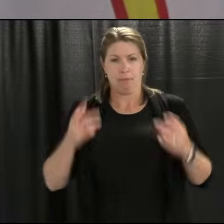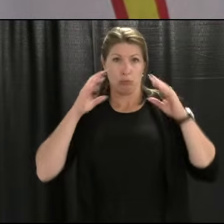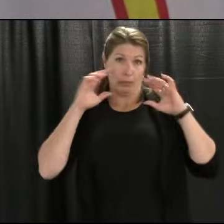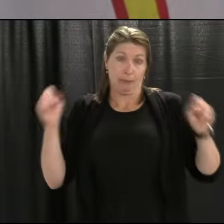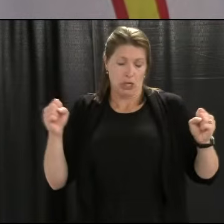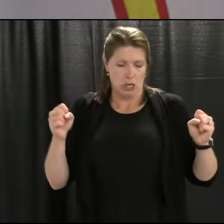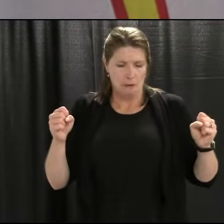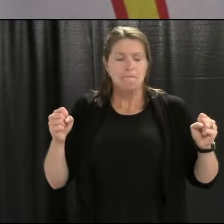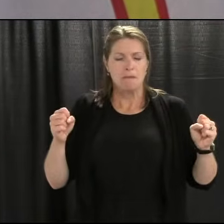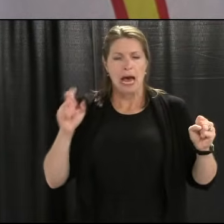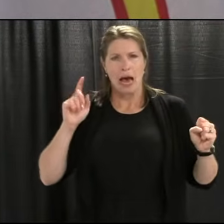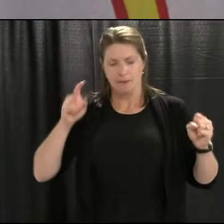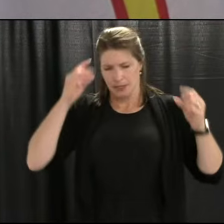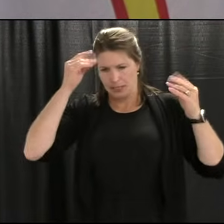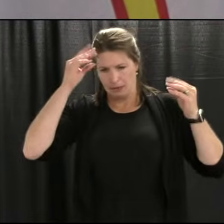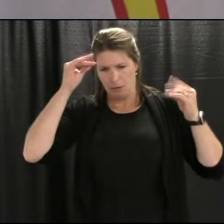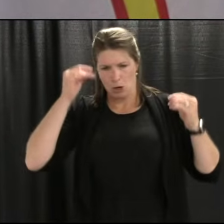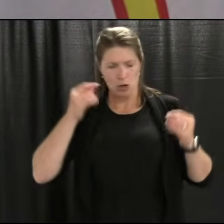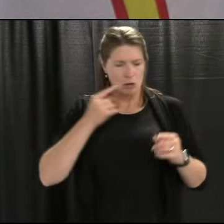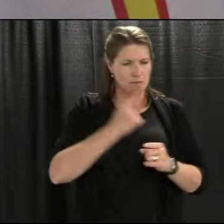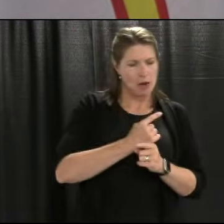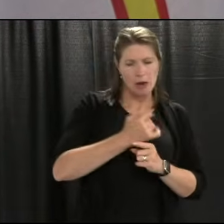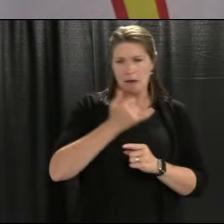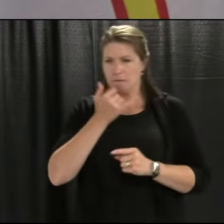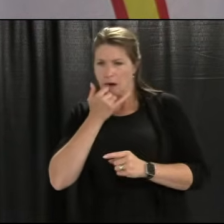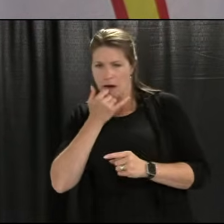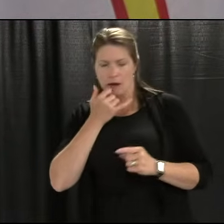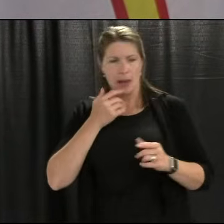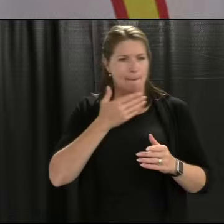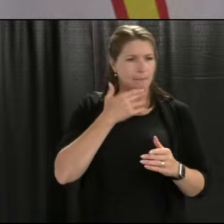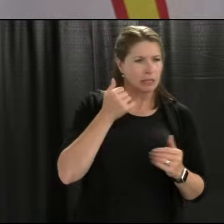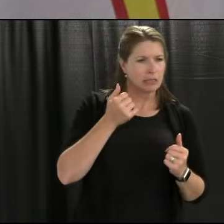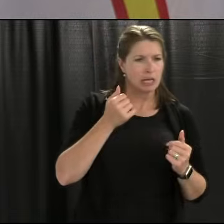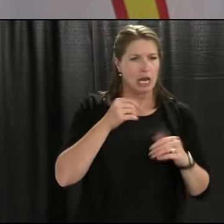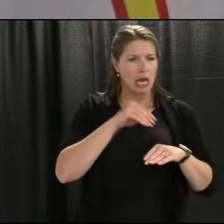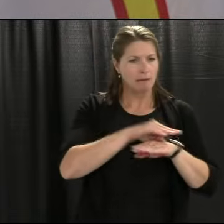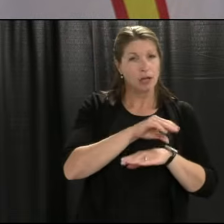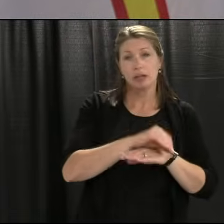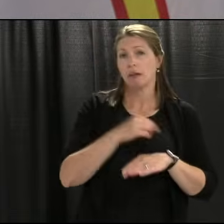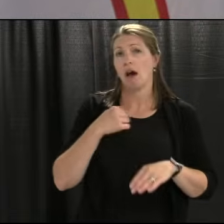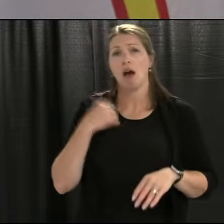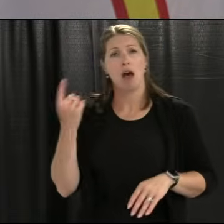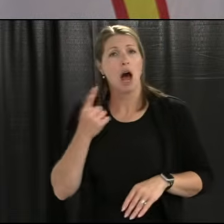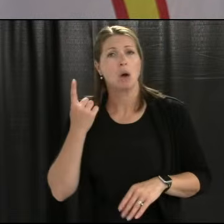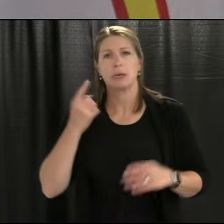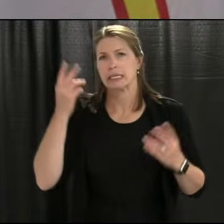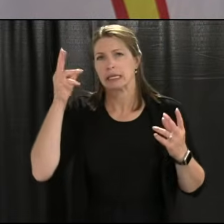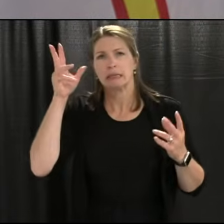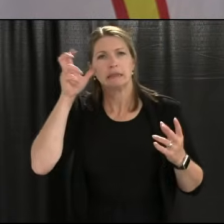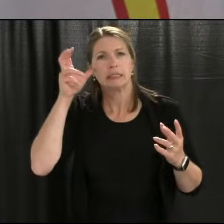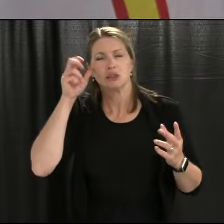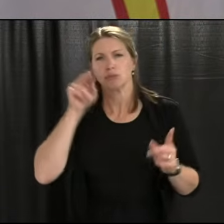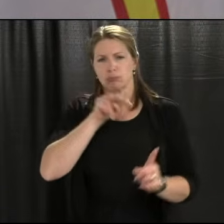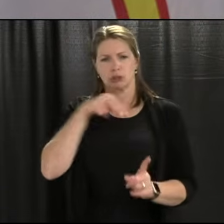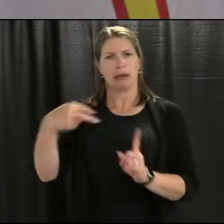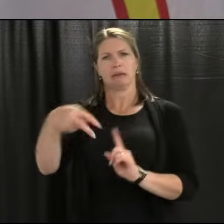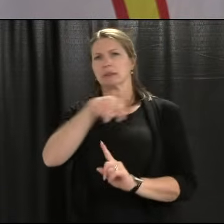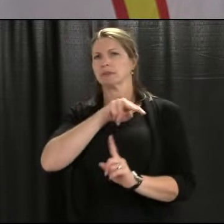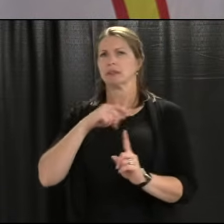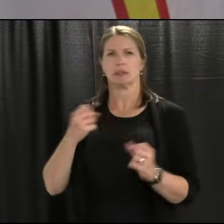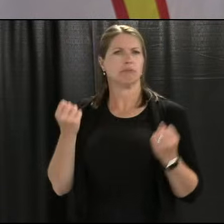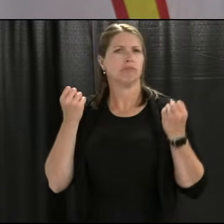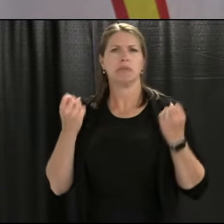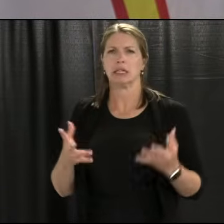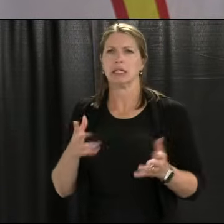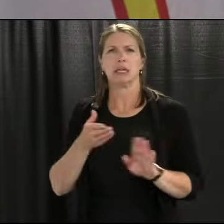pushback probably on every decision you make. I listen to all sides of every story before I make a decision and